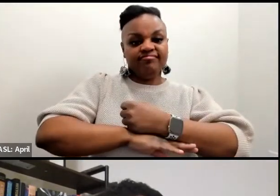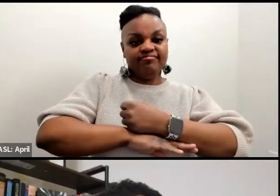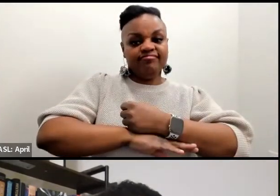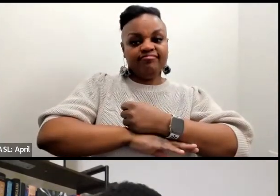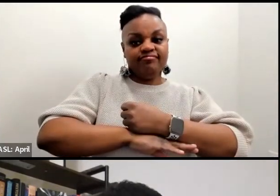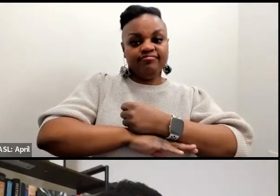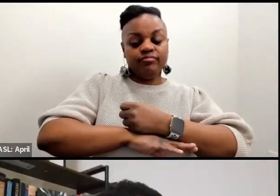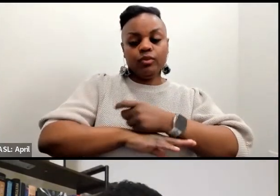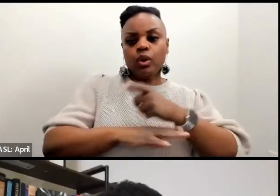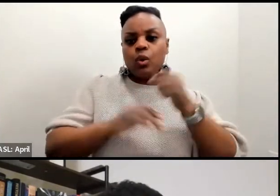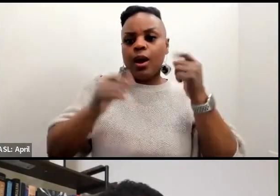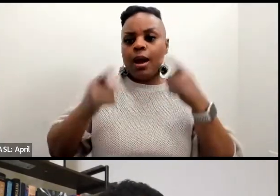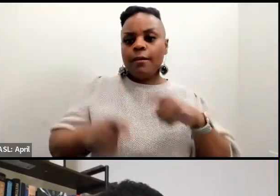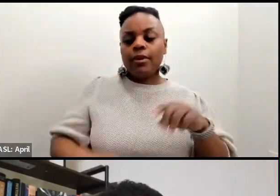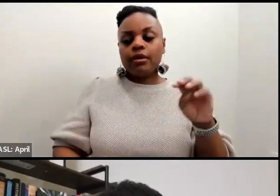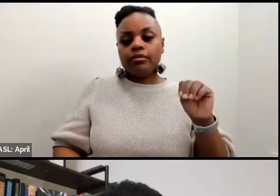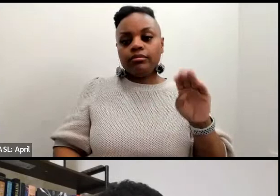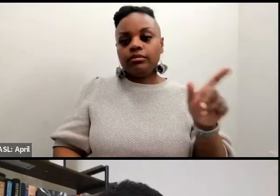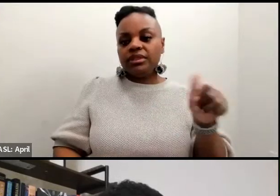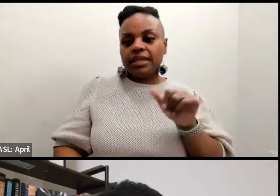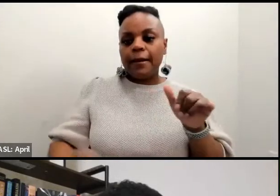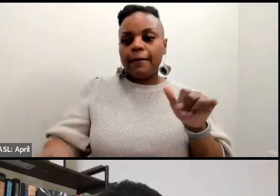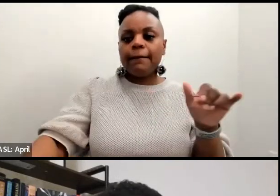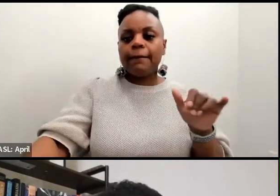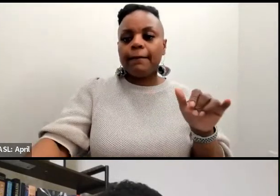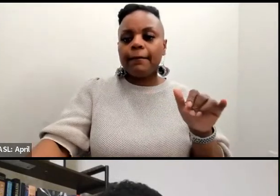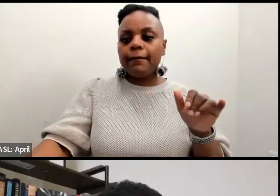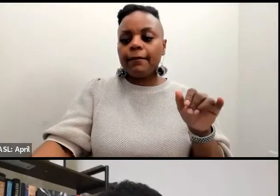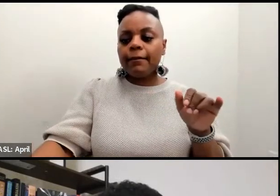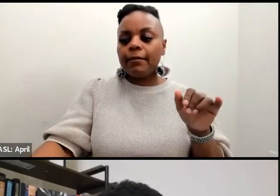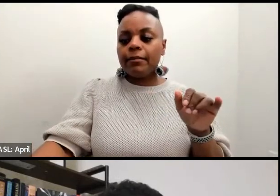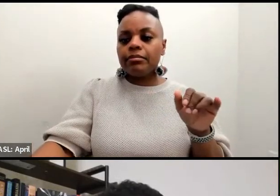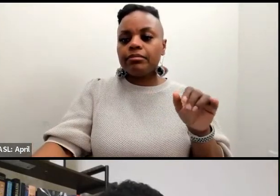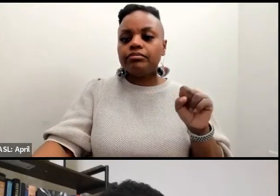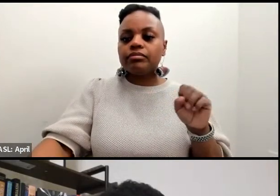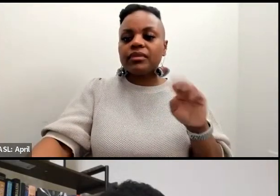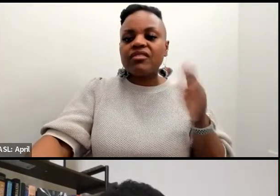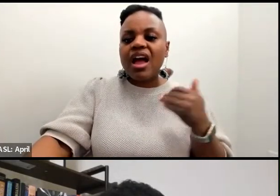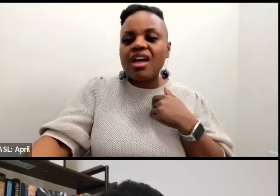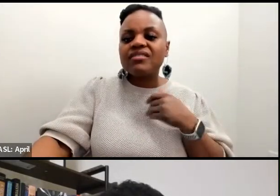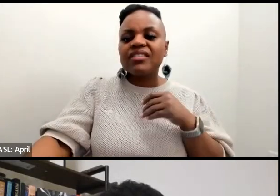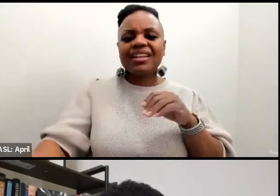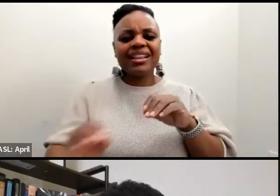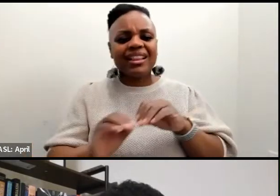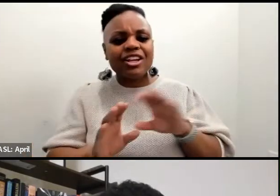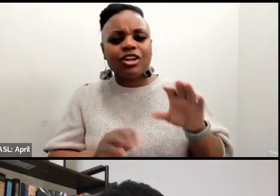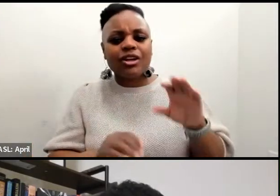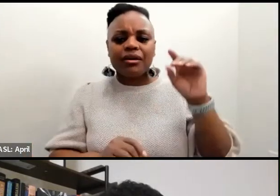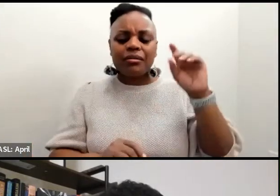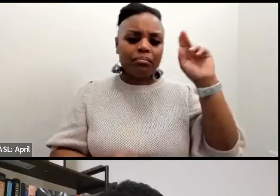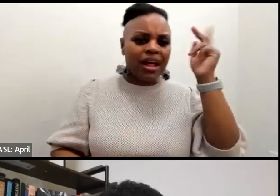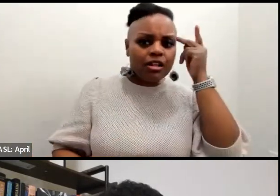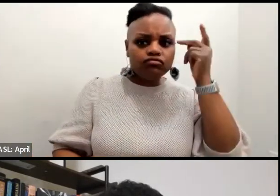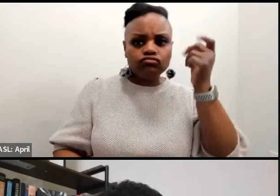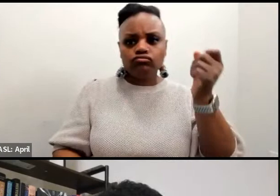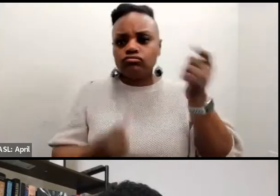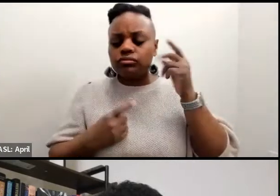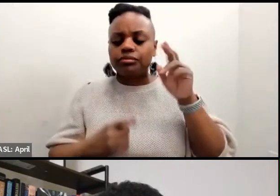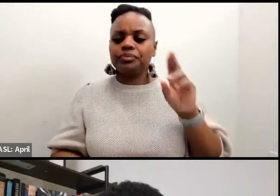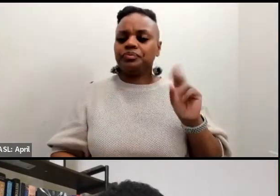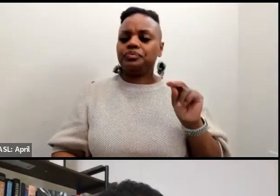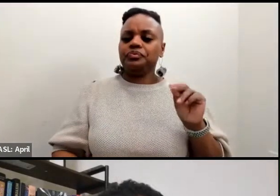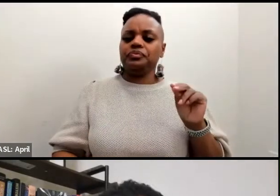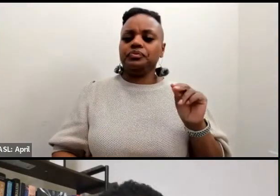generation. And this was something they assumed would be a guaranteed vote at the ballot box. If they were the harbinger of the Islamic resurgence, that means